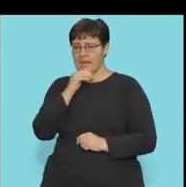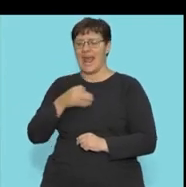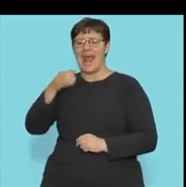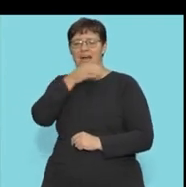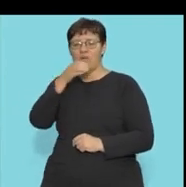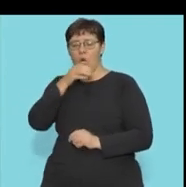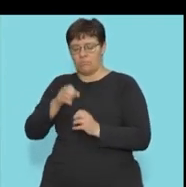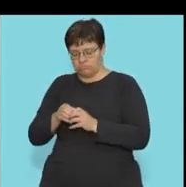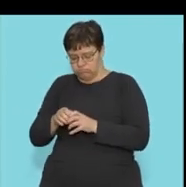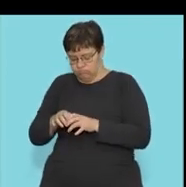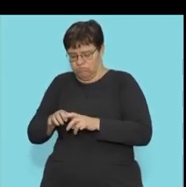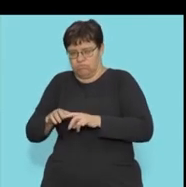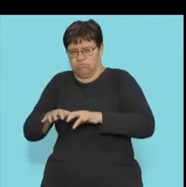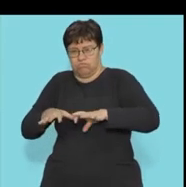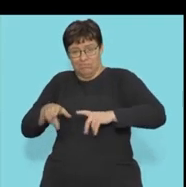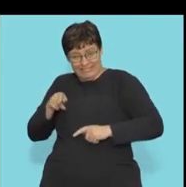alcoholic fermentation.